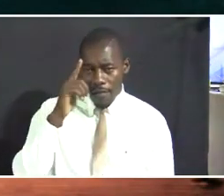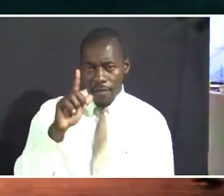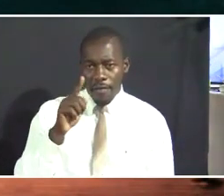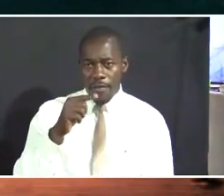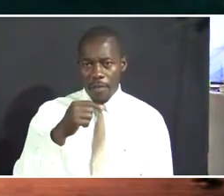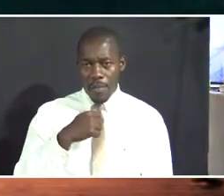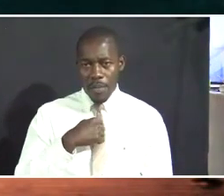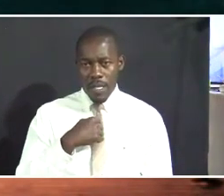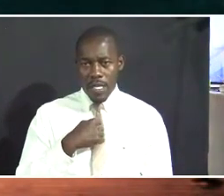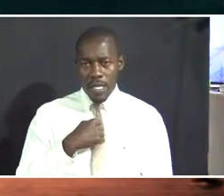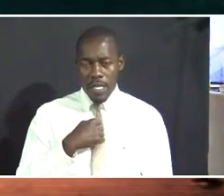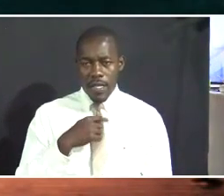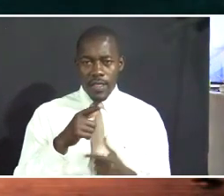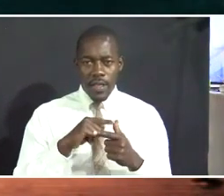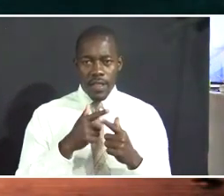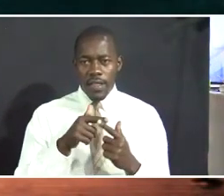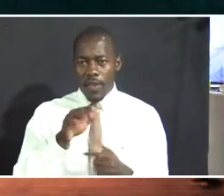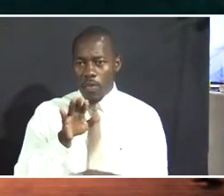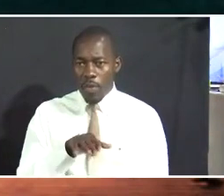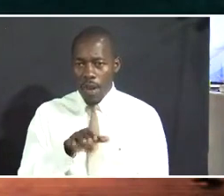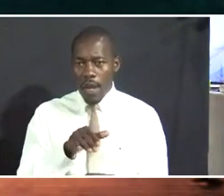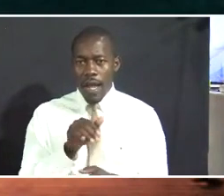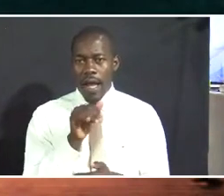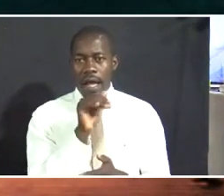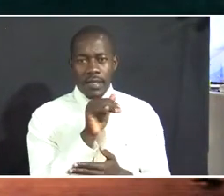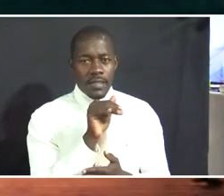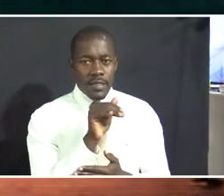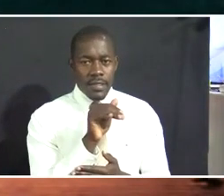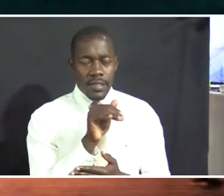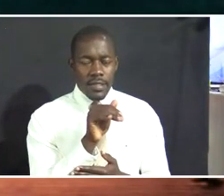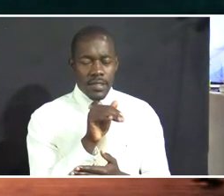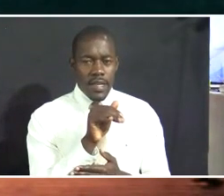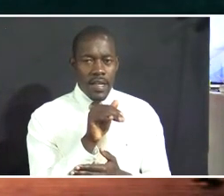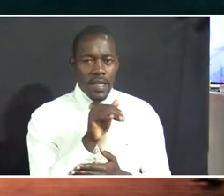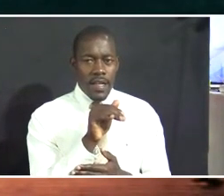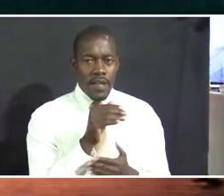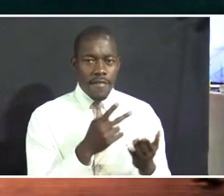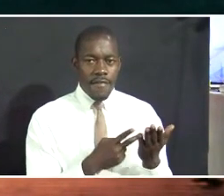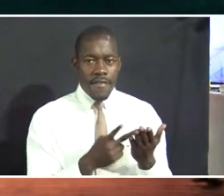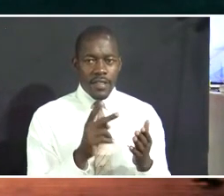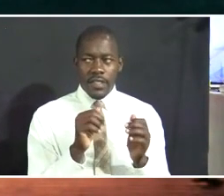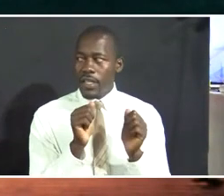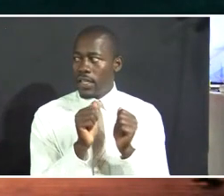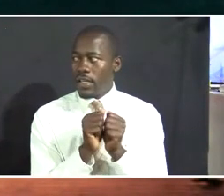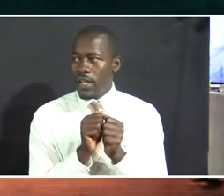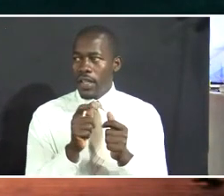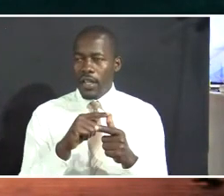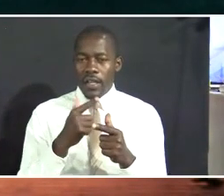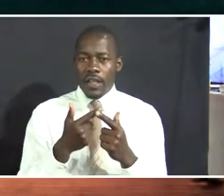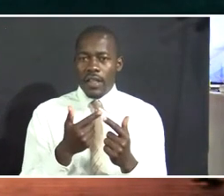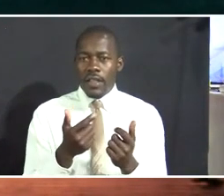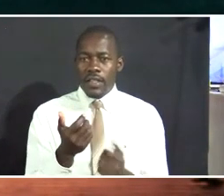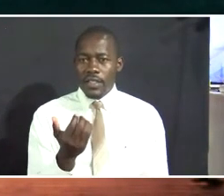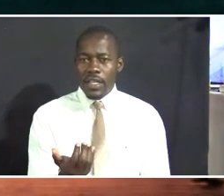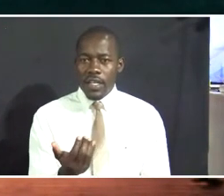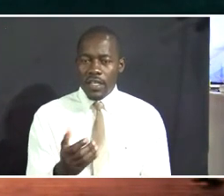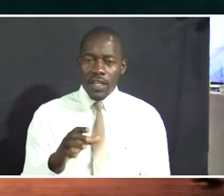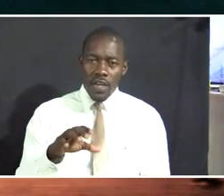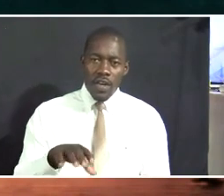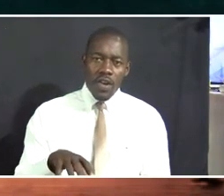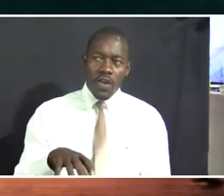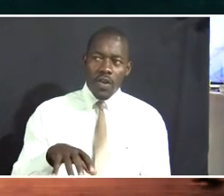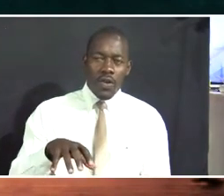the woman took the child and nursed him. And then verse 10, and the child grew, and she brought him to